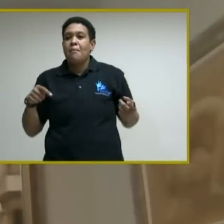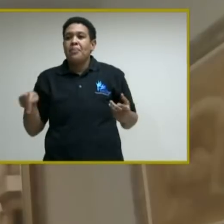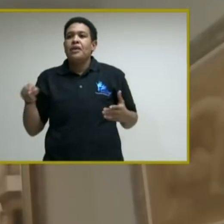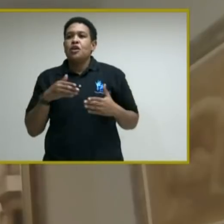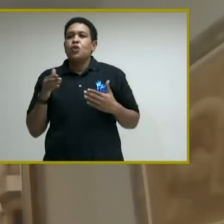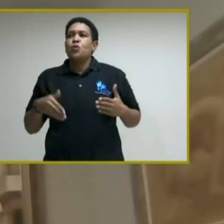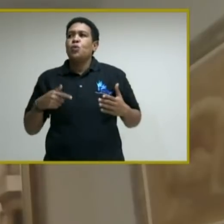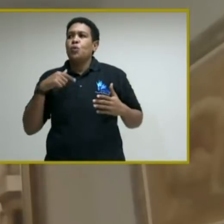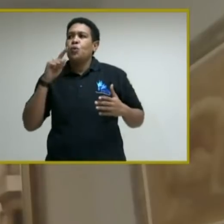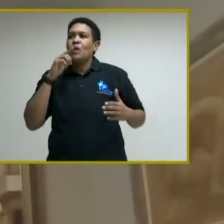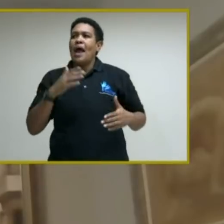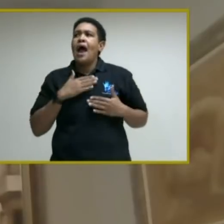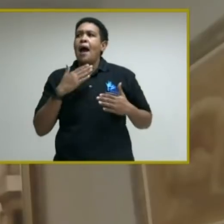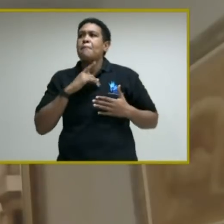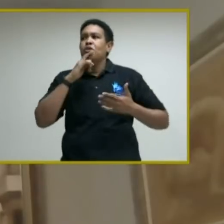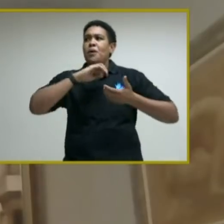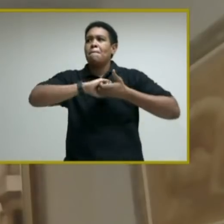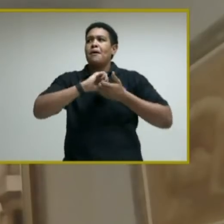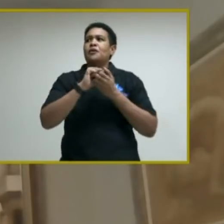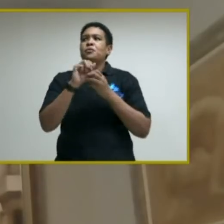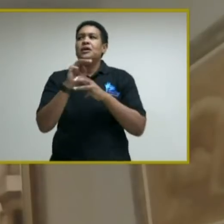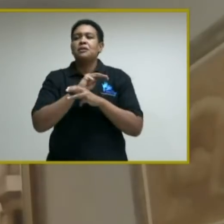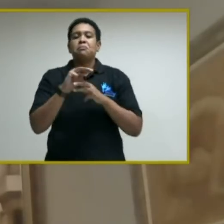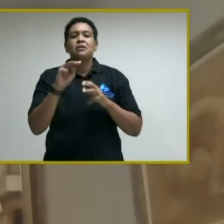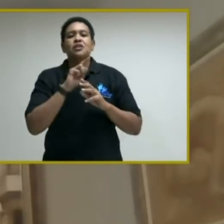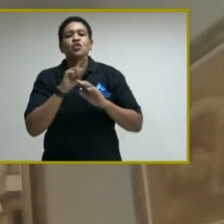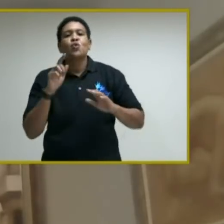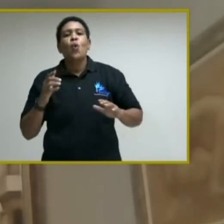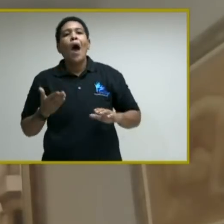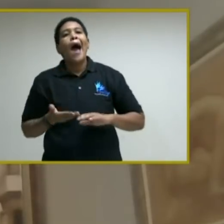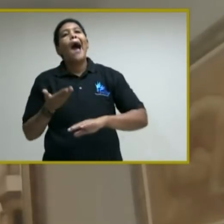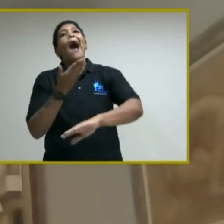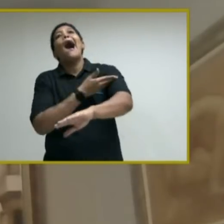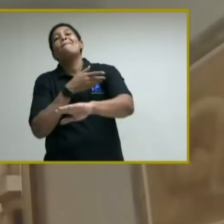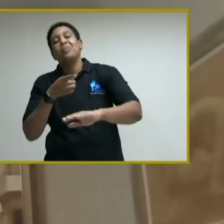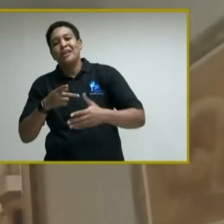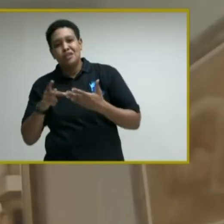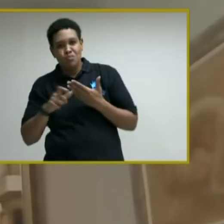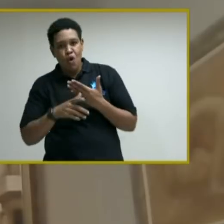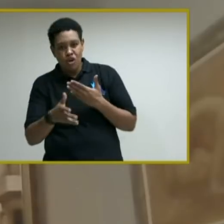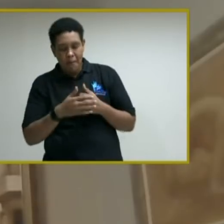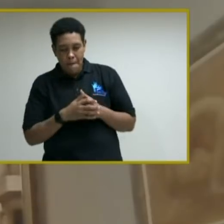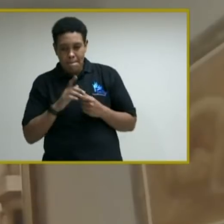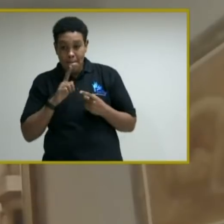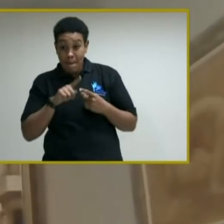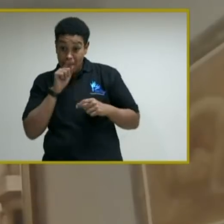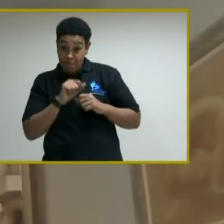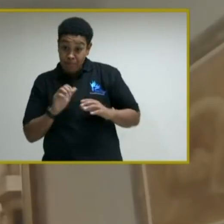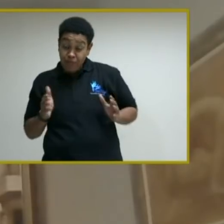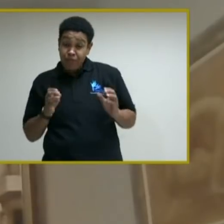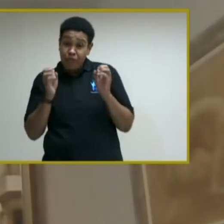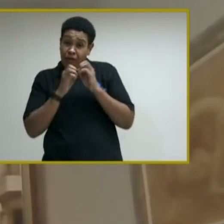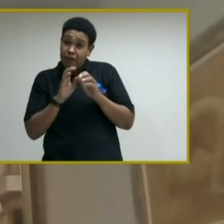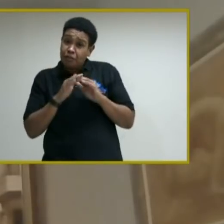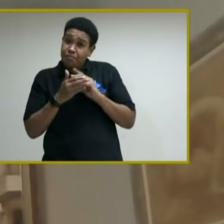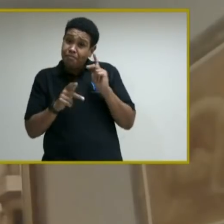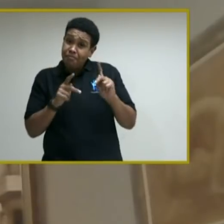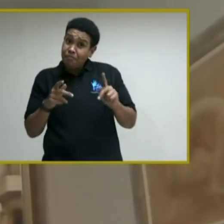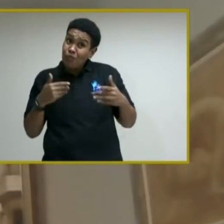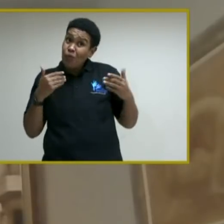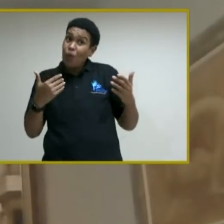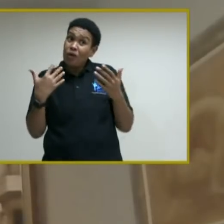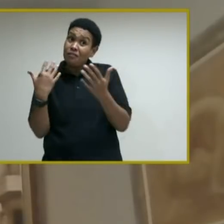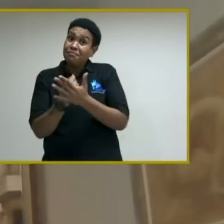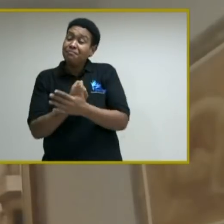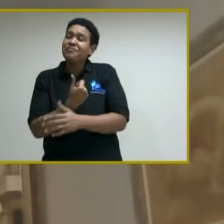we are so happy to be able to partner with the ministry to amp this program up and to encourage even more Jamaicans to come